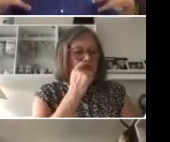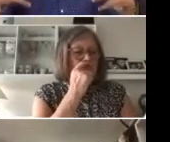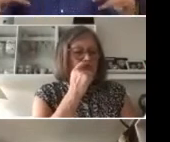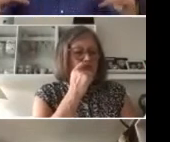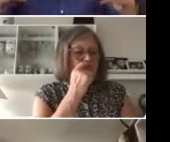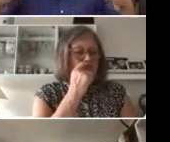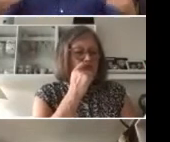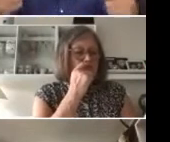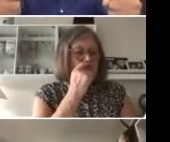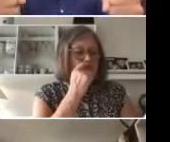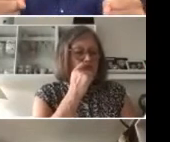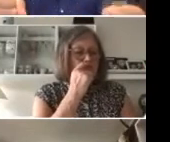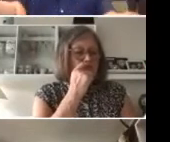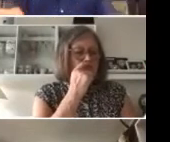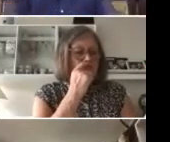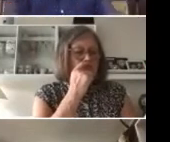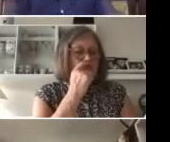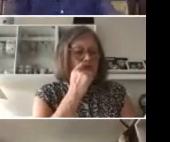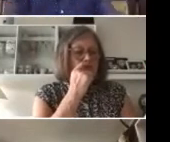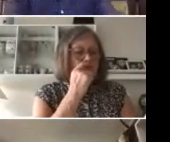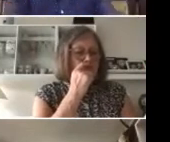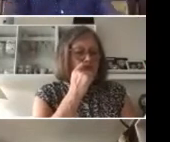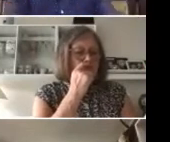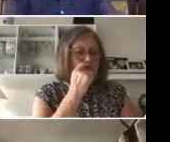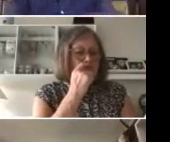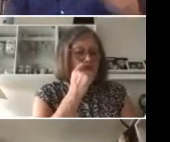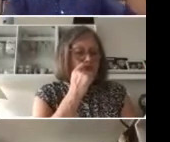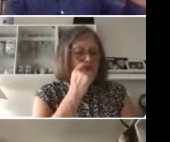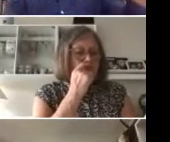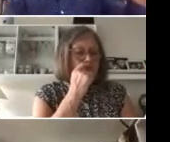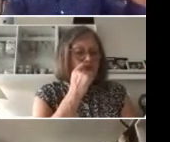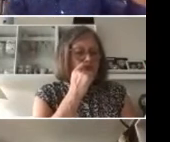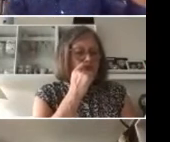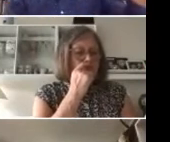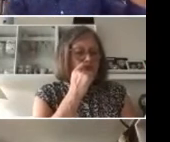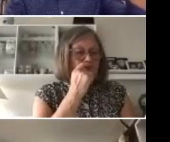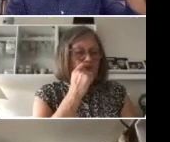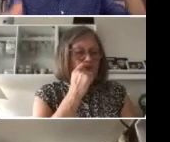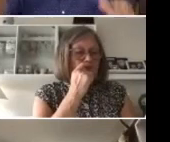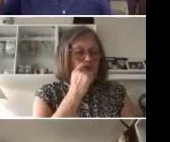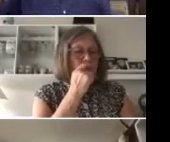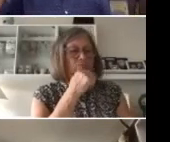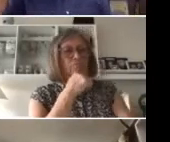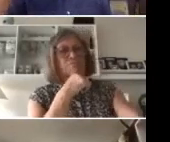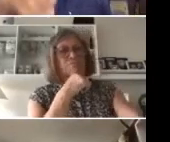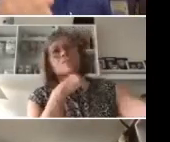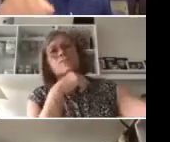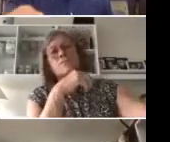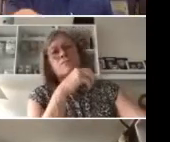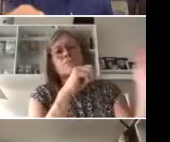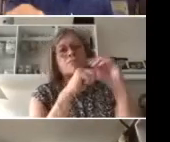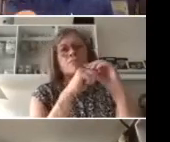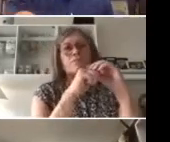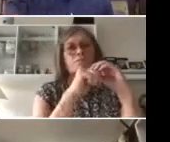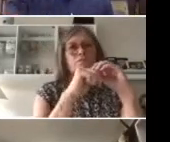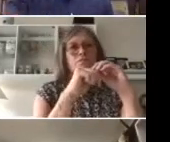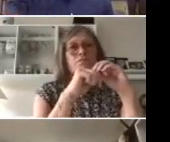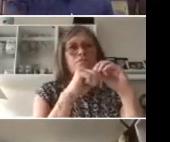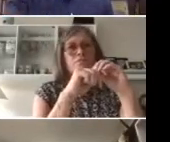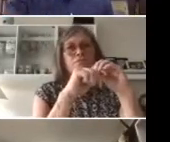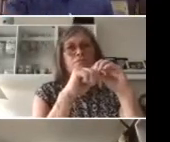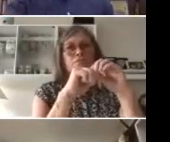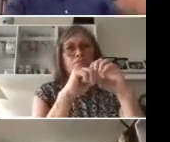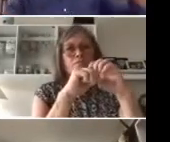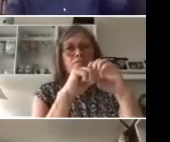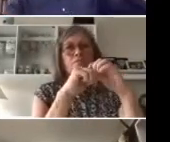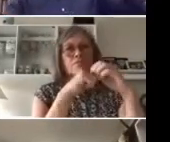I came out of him. What God is in heaven, we are on the earth. We are supposed to be